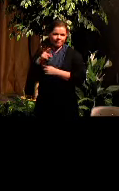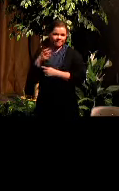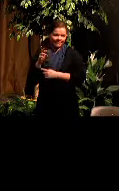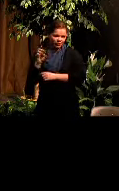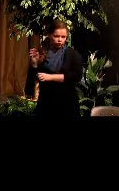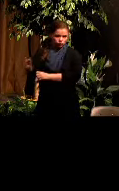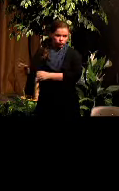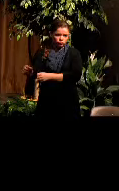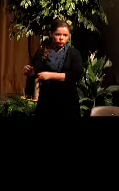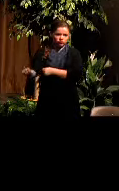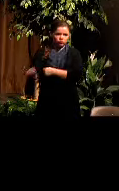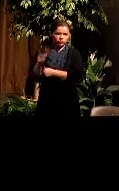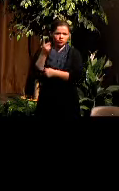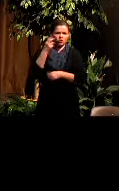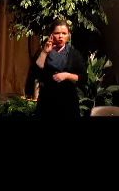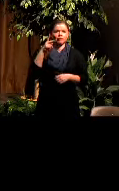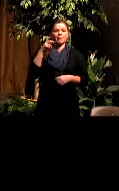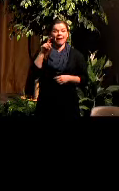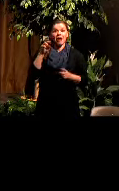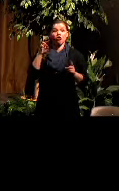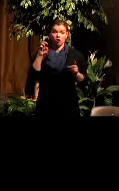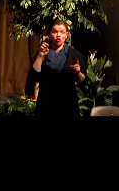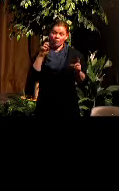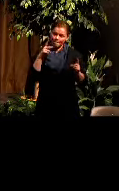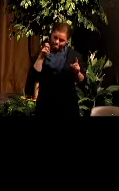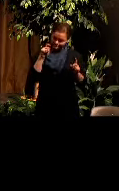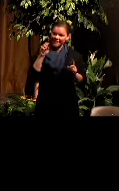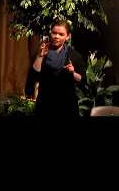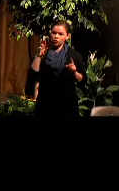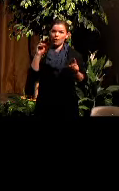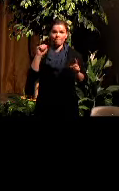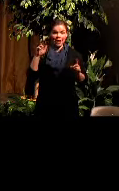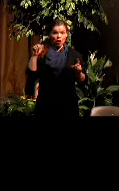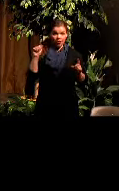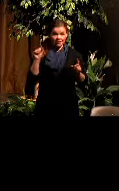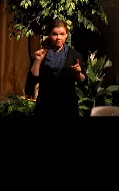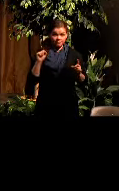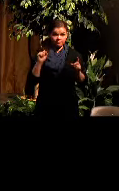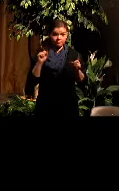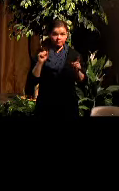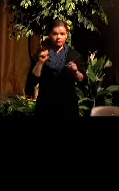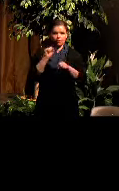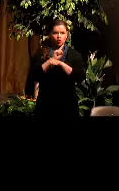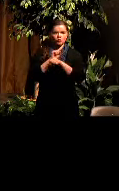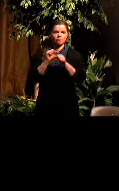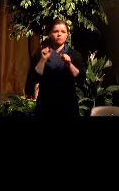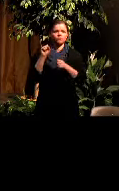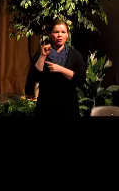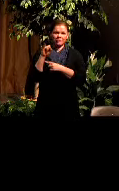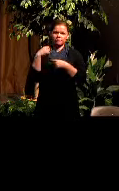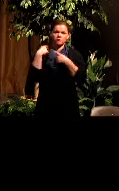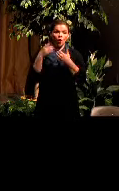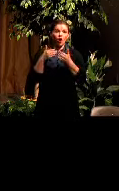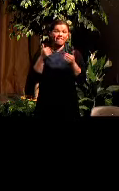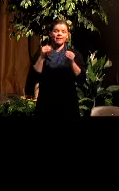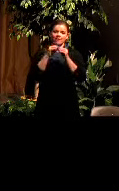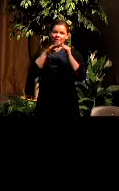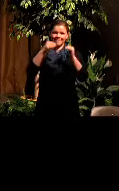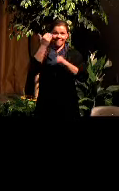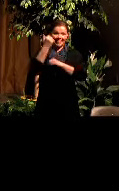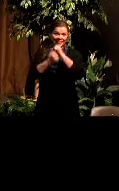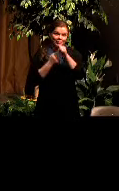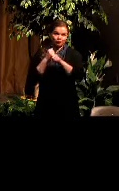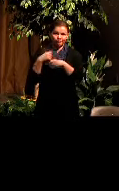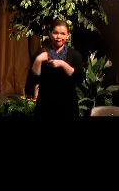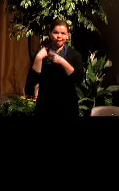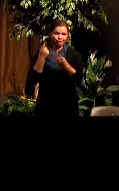scientist that's worked at the Smithsonian over 15 years. He received his PhD from Dartmouth and is now the head of the Smithsonian Migratory